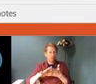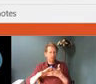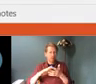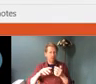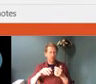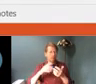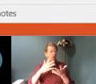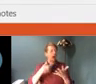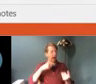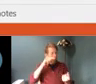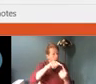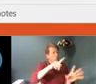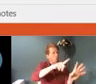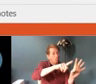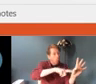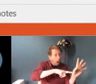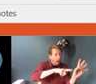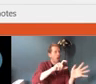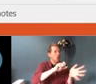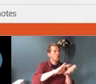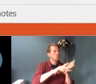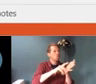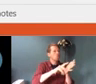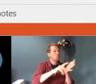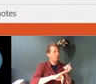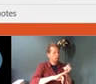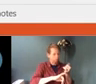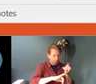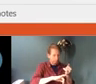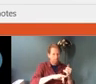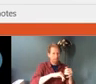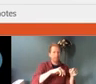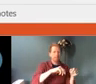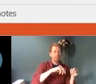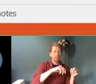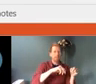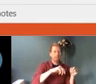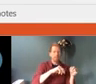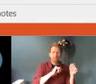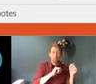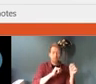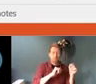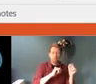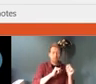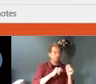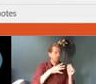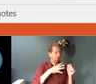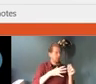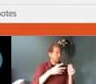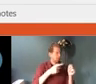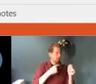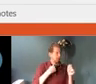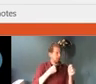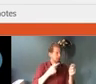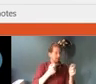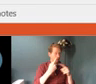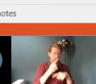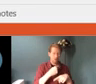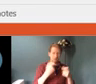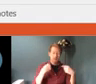Y chromosomes. So here on this slide, you can see listed them and placed them nicely on their chromosomal locations. All those markers I